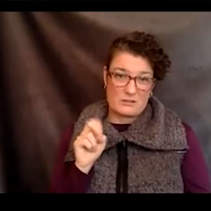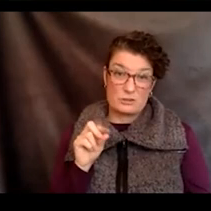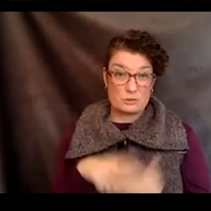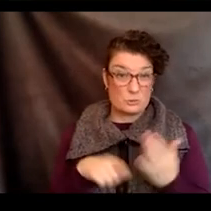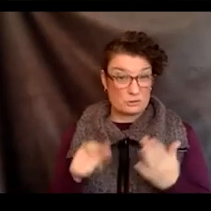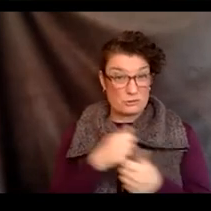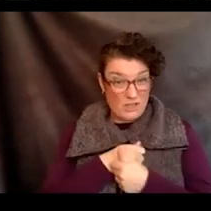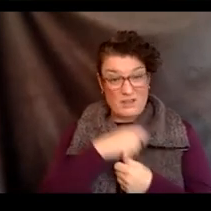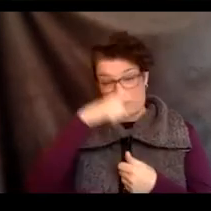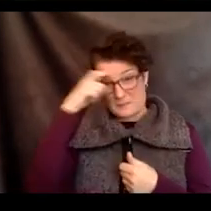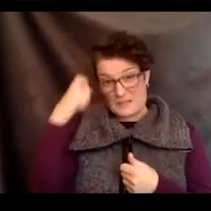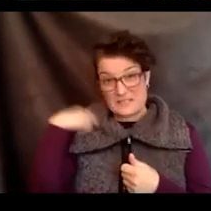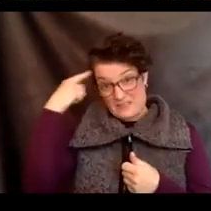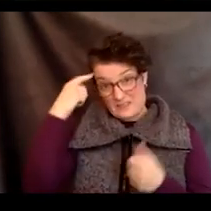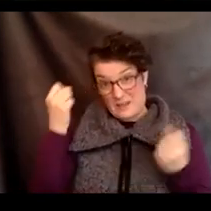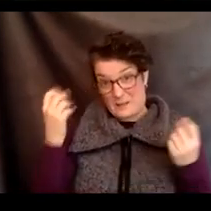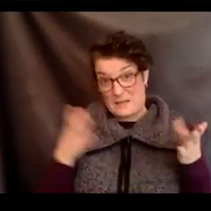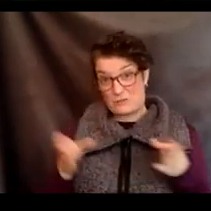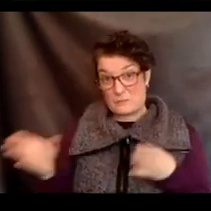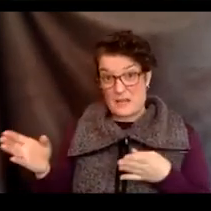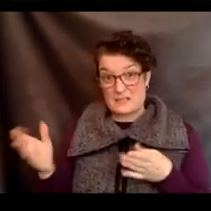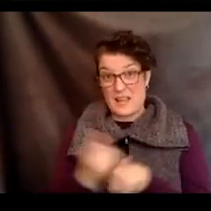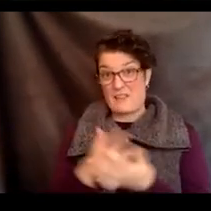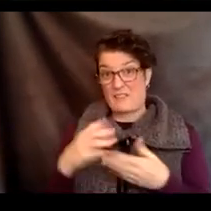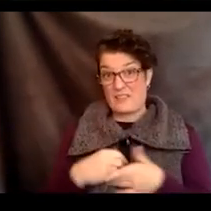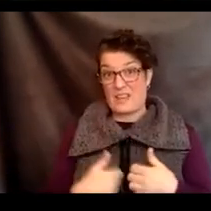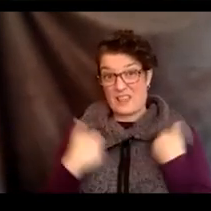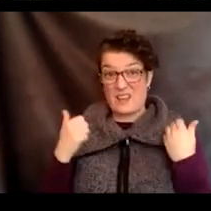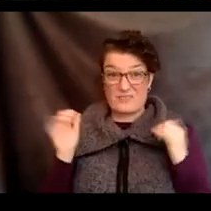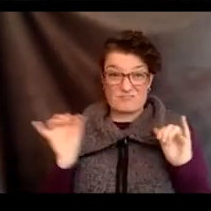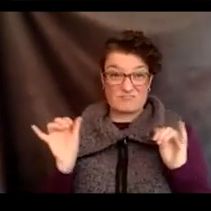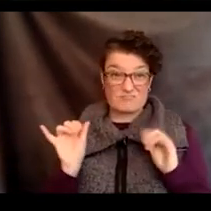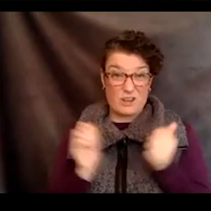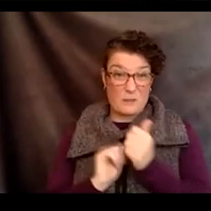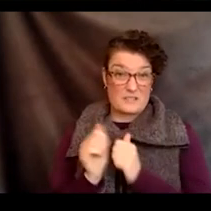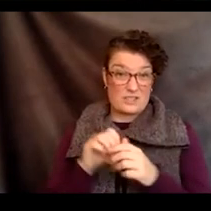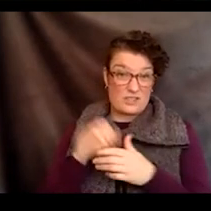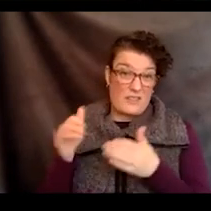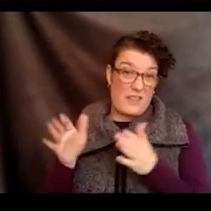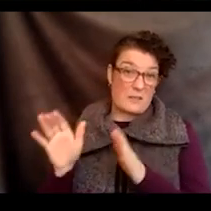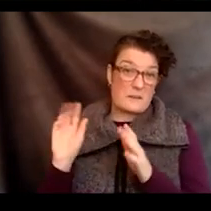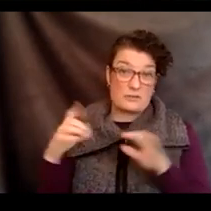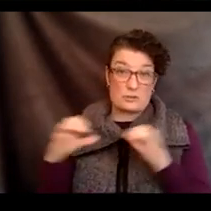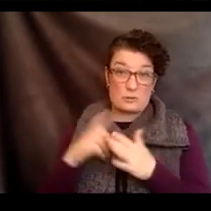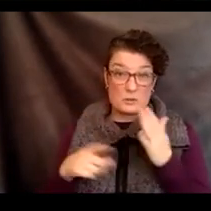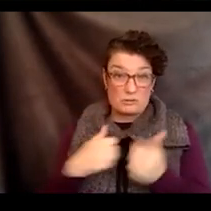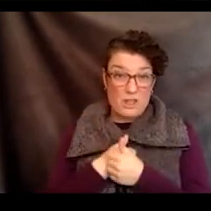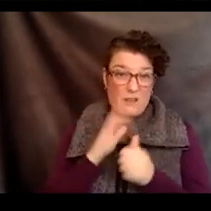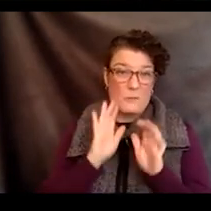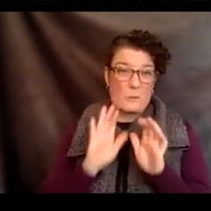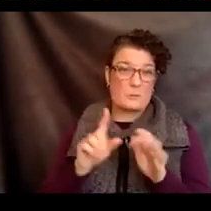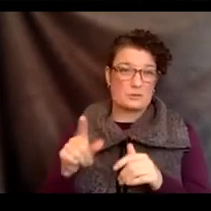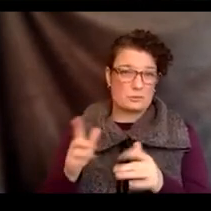I think in many respects, like, everything in life is kind of like a competition, and that element of just doing what you love will push you over the edge